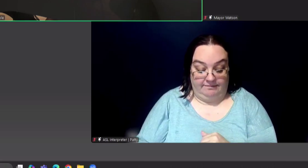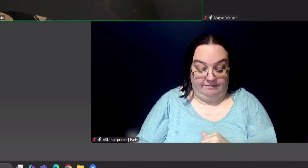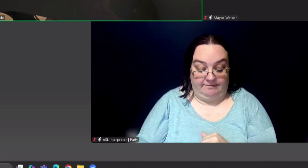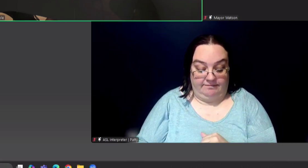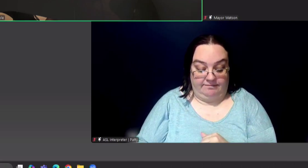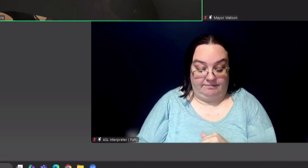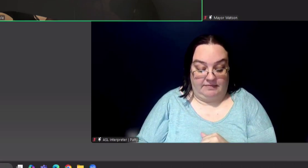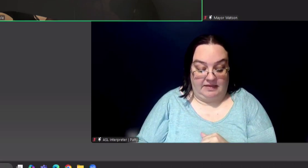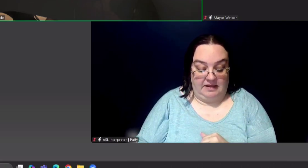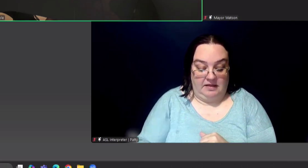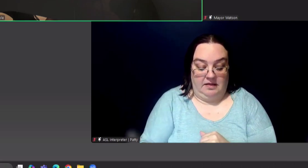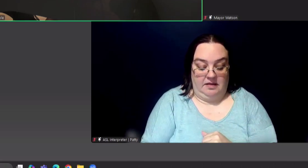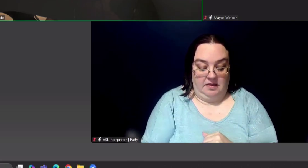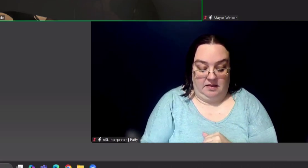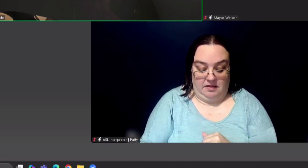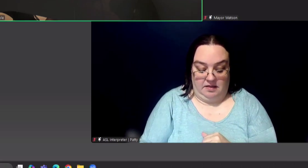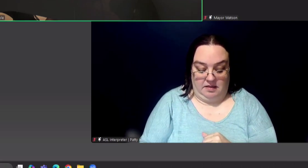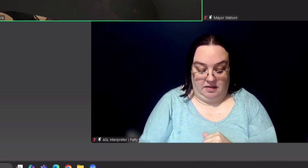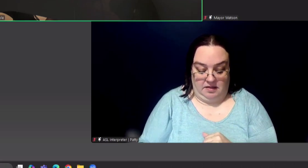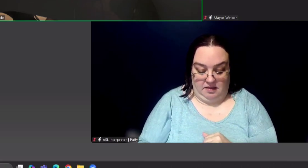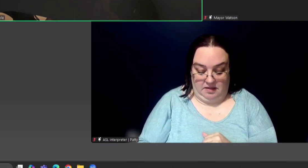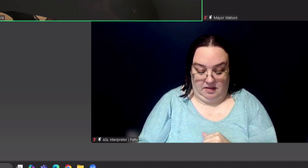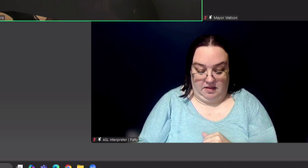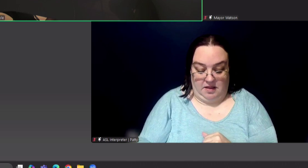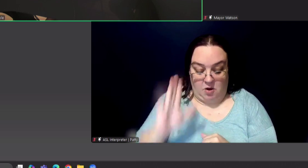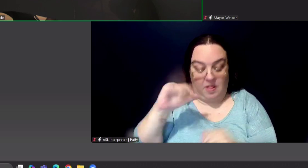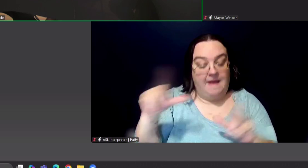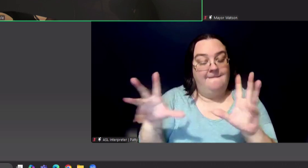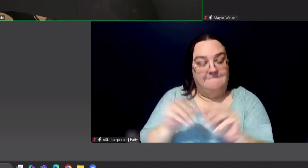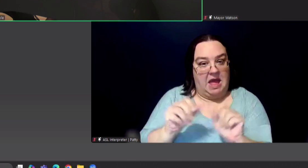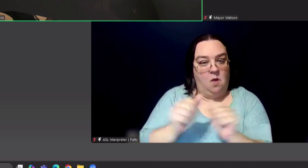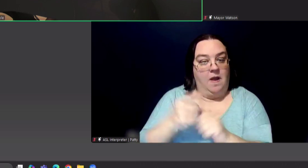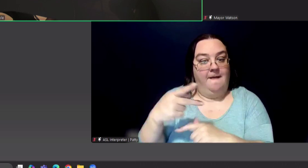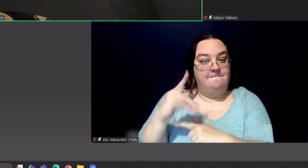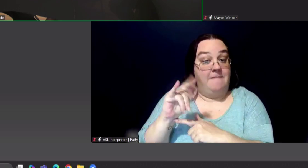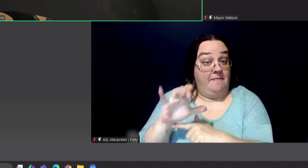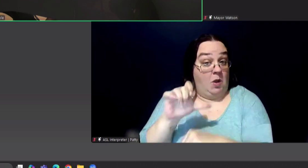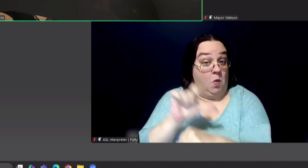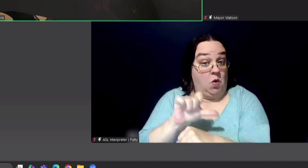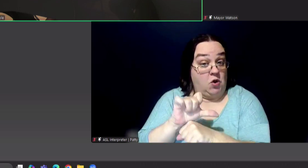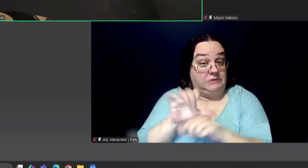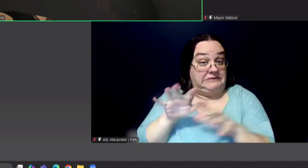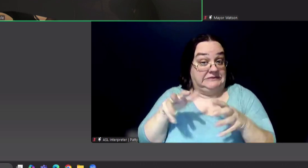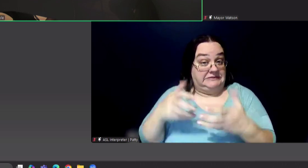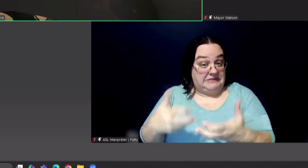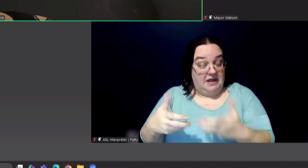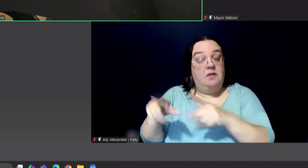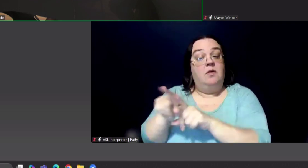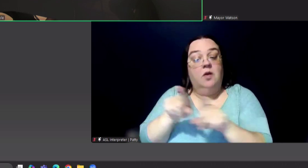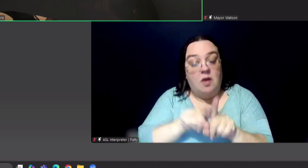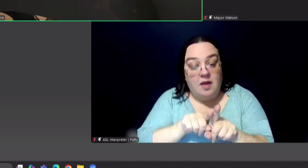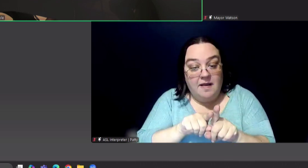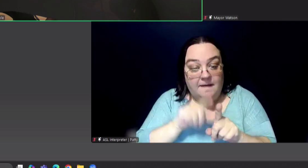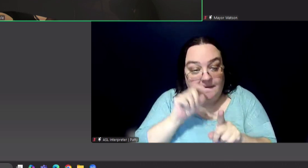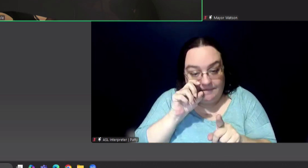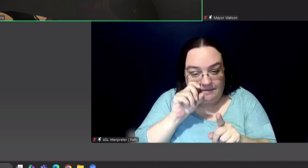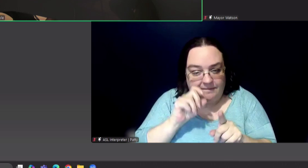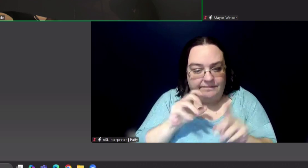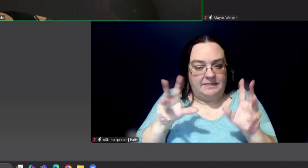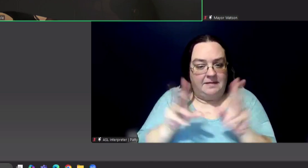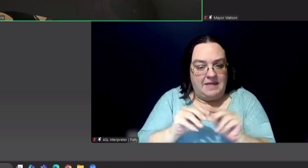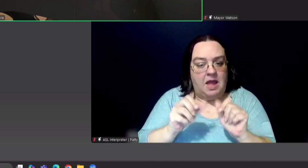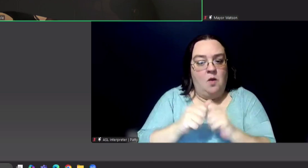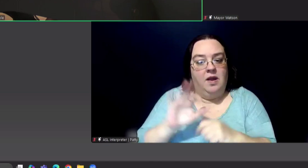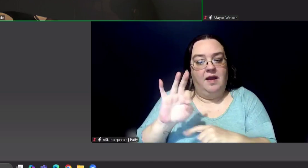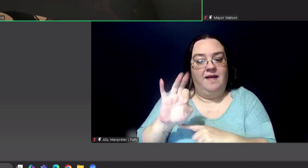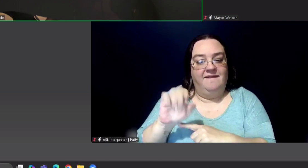Mayor and Council met with Public Works team, and we also met with Tolbert Feathers on the maintenance of some of the